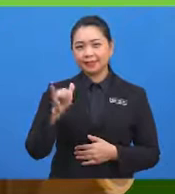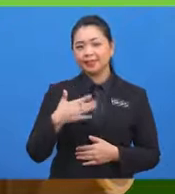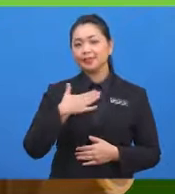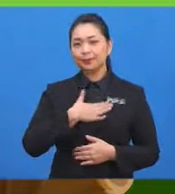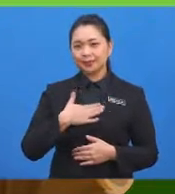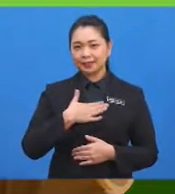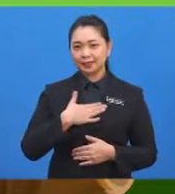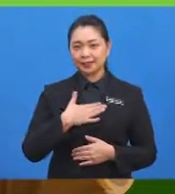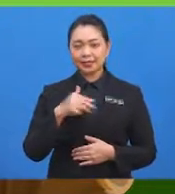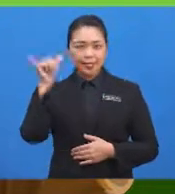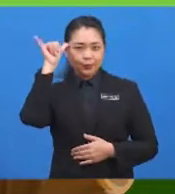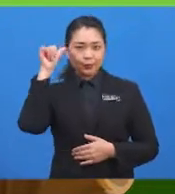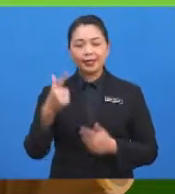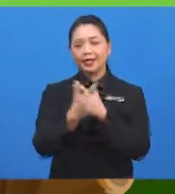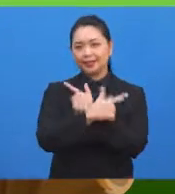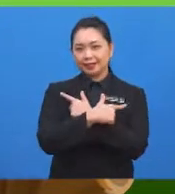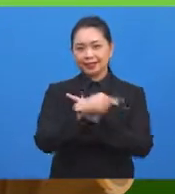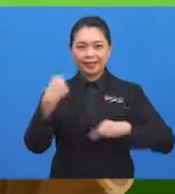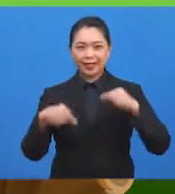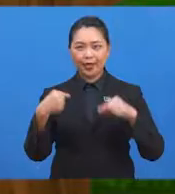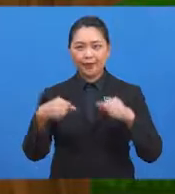please. YOLO love games.